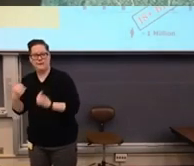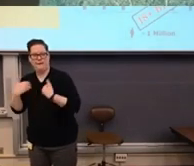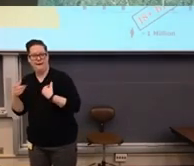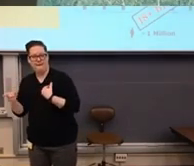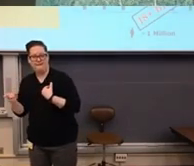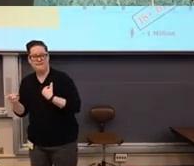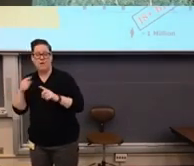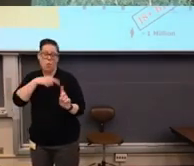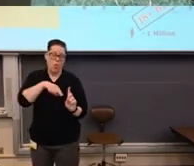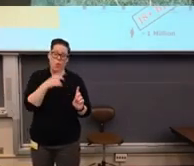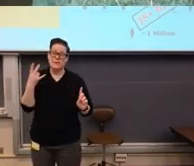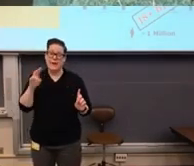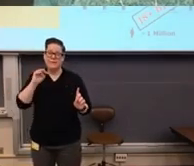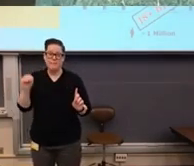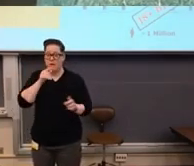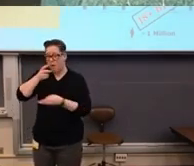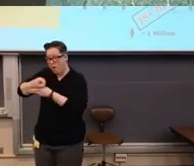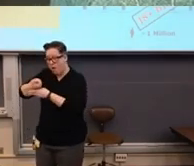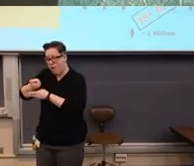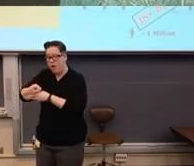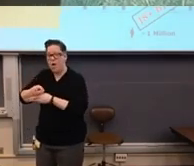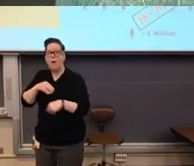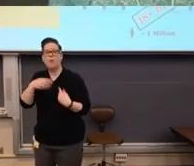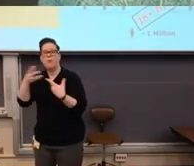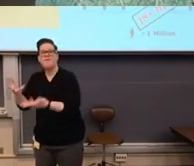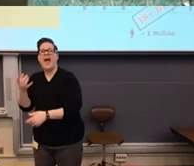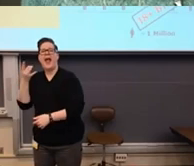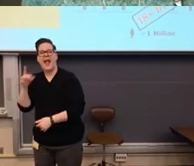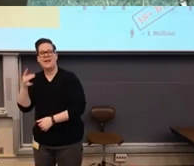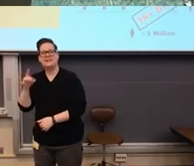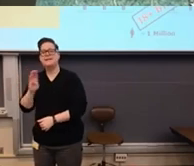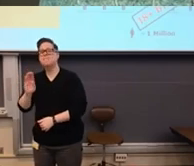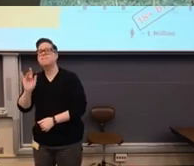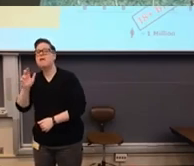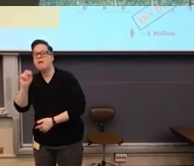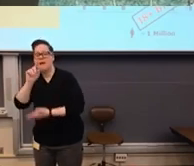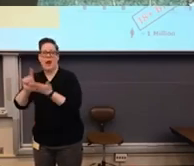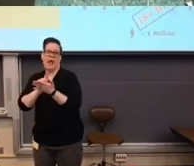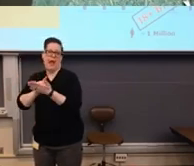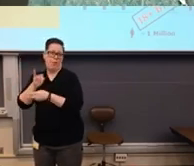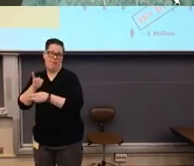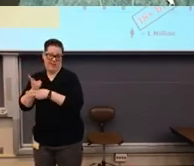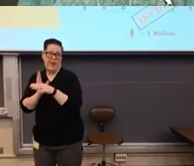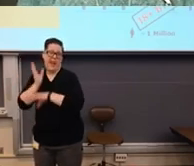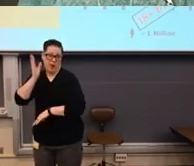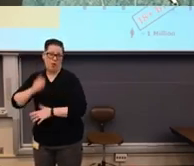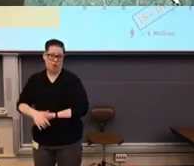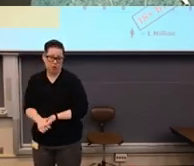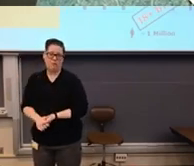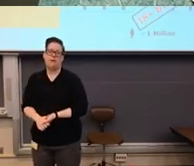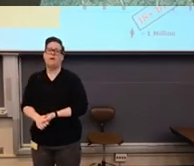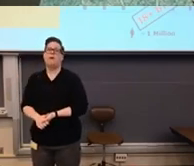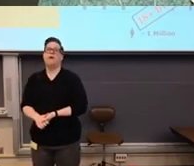17 million caregivers provide 18 plus billion hours of care. And that